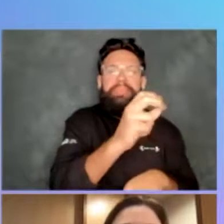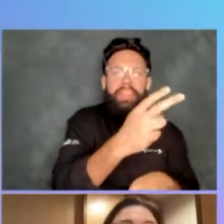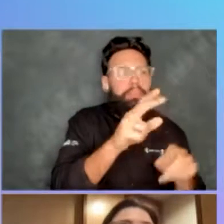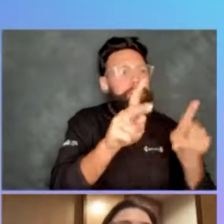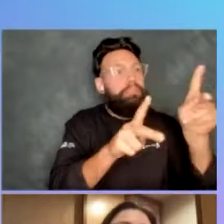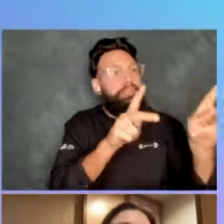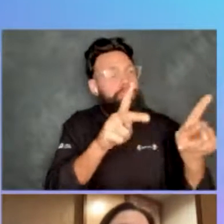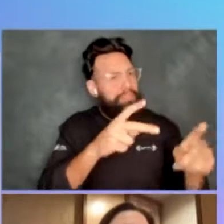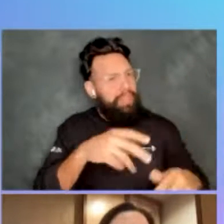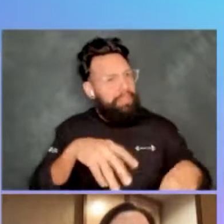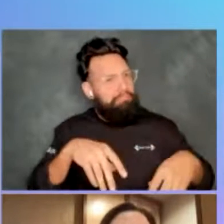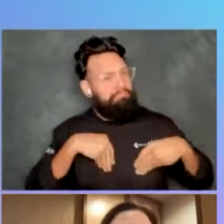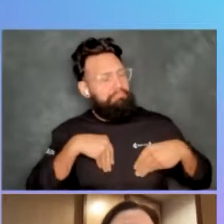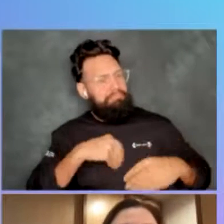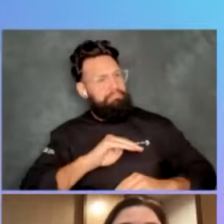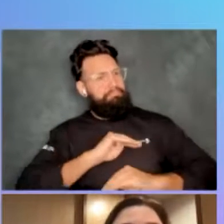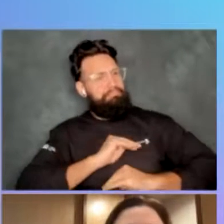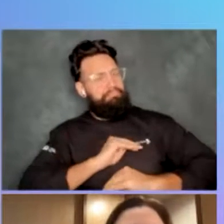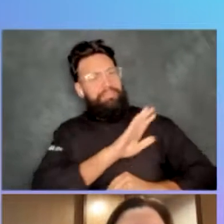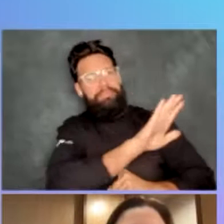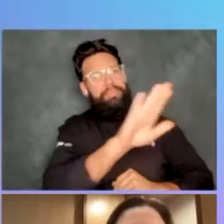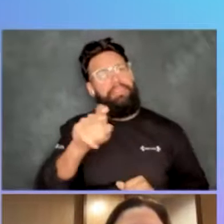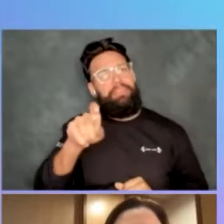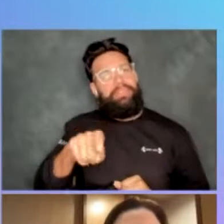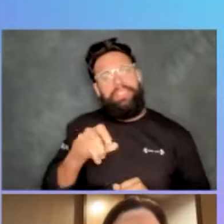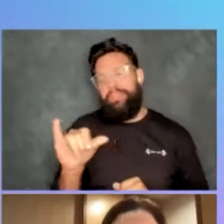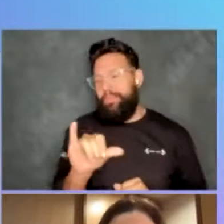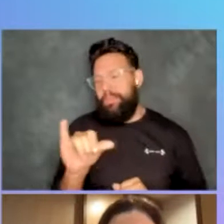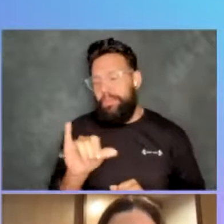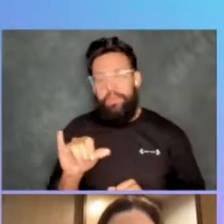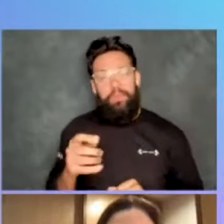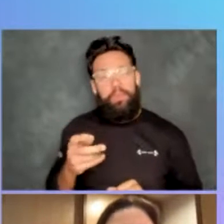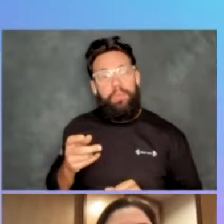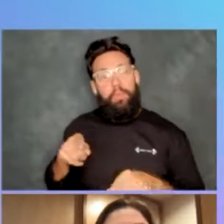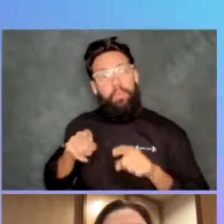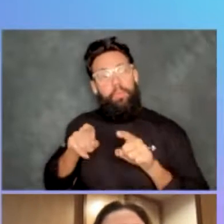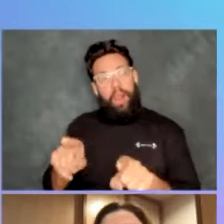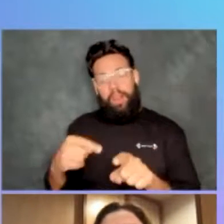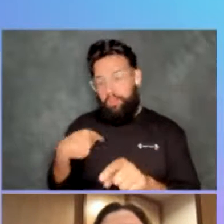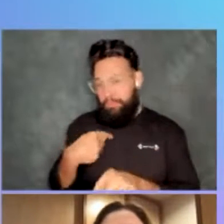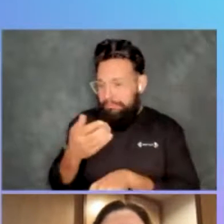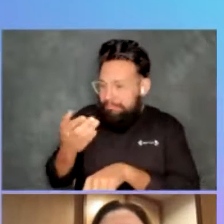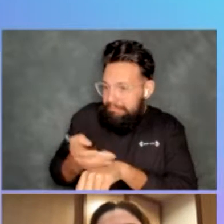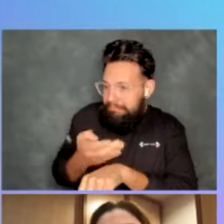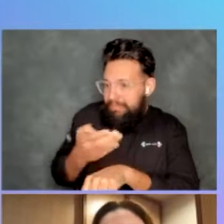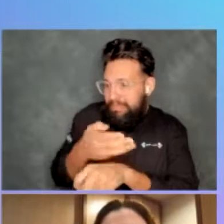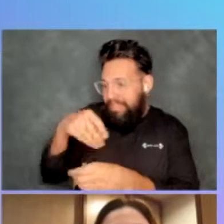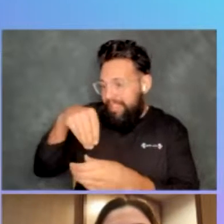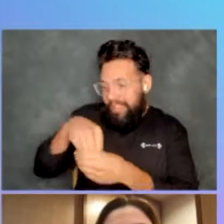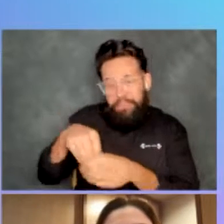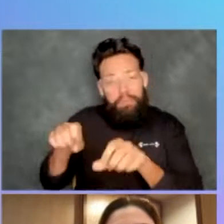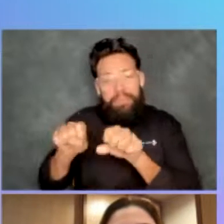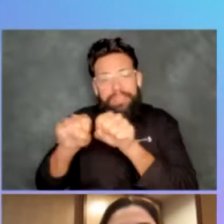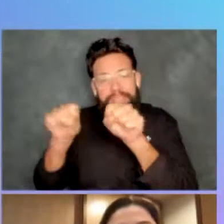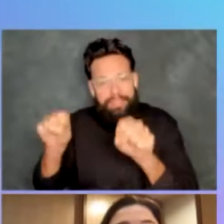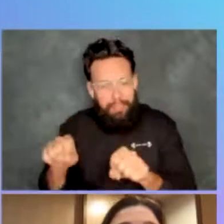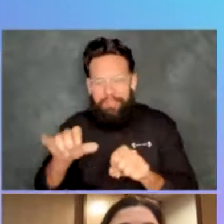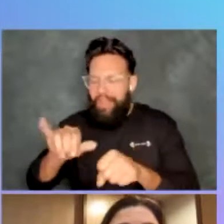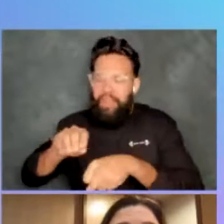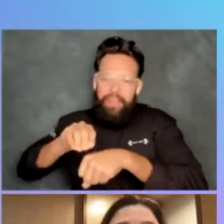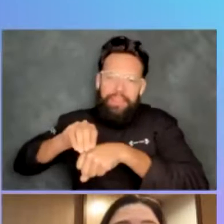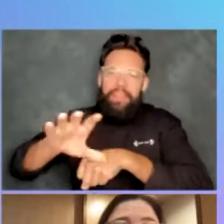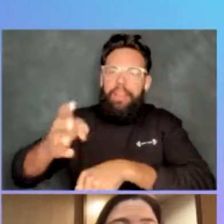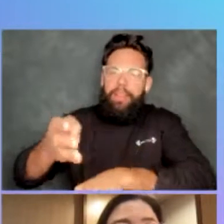skills gap, whilst you work on the internal systems that stand in your way, you can actually improve the accessibility of your product